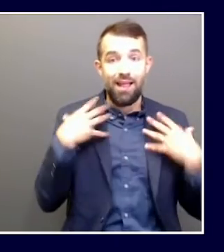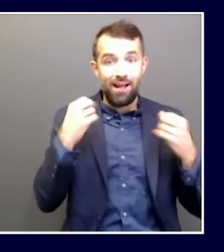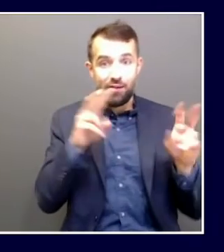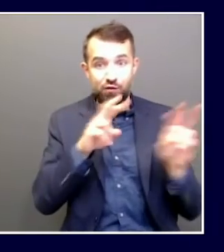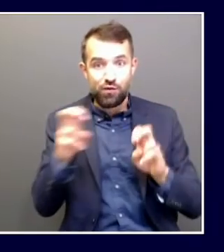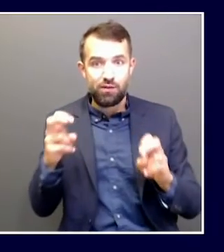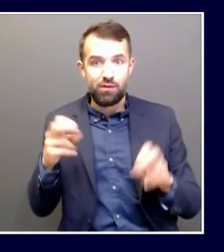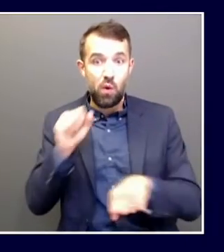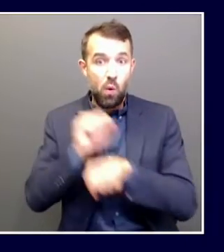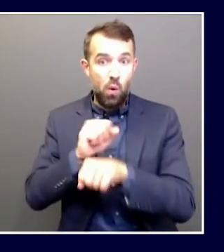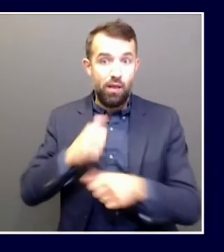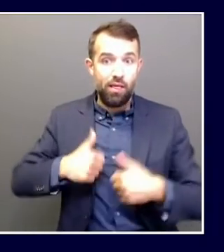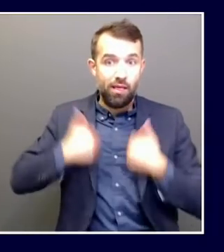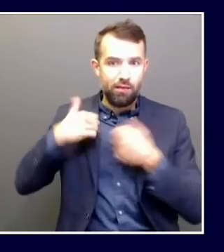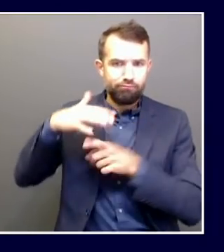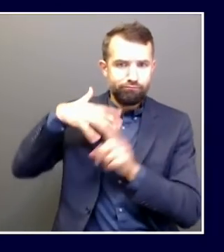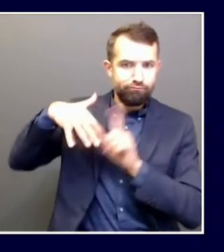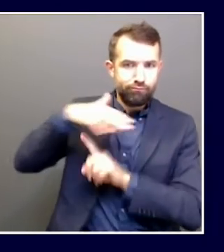a smart thing to do.